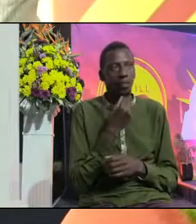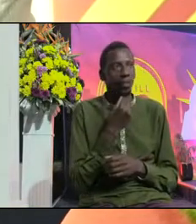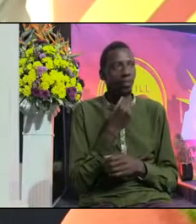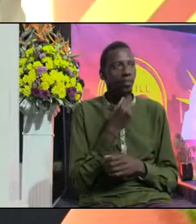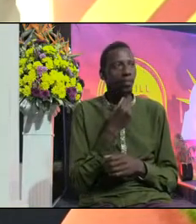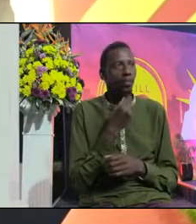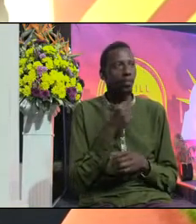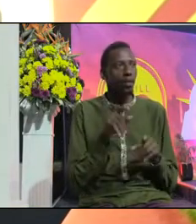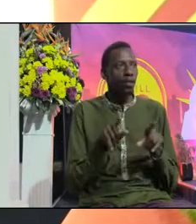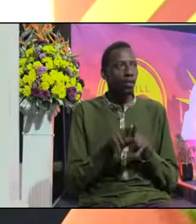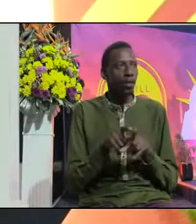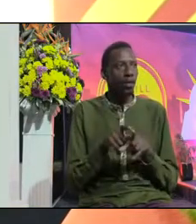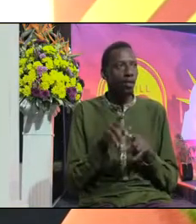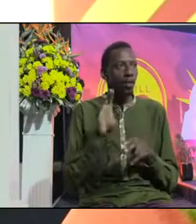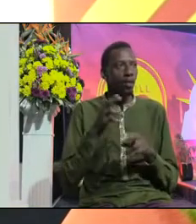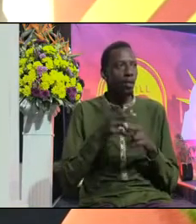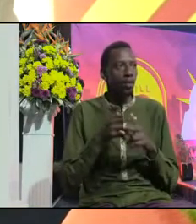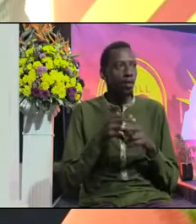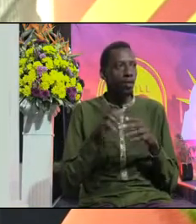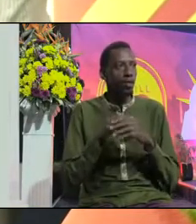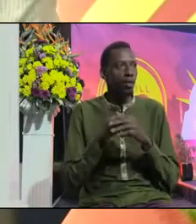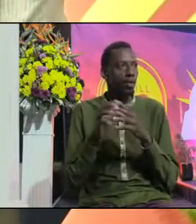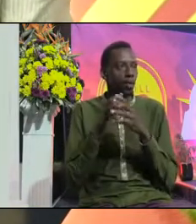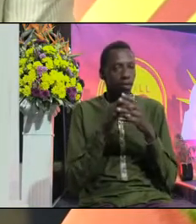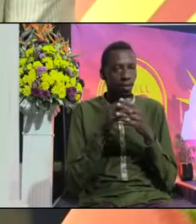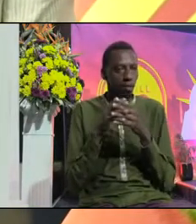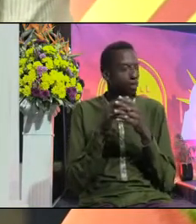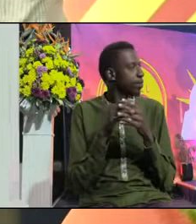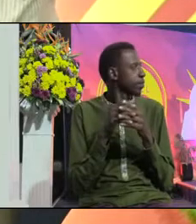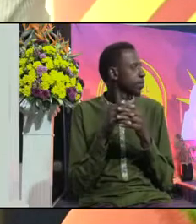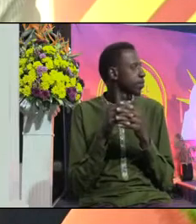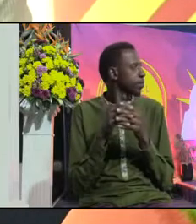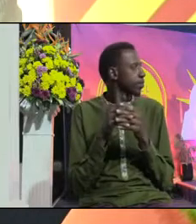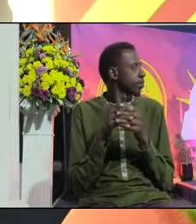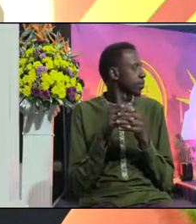in the U.S., was a pistol.